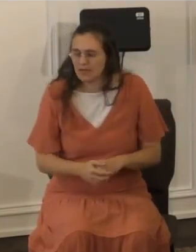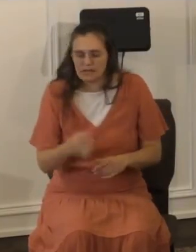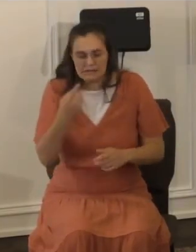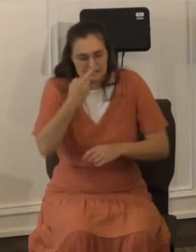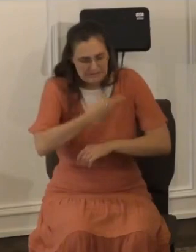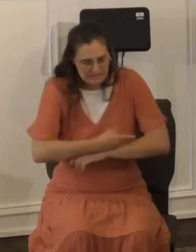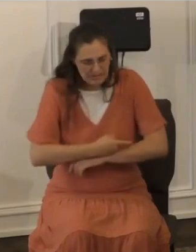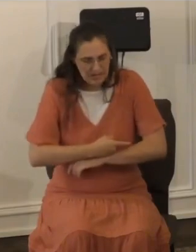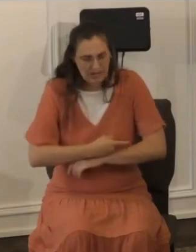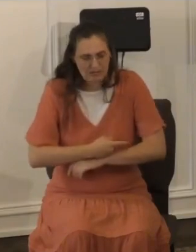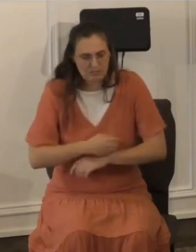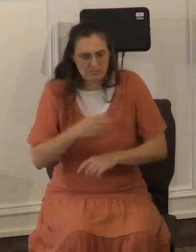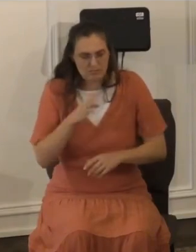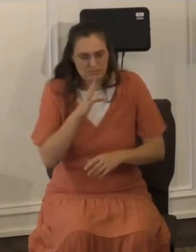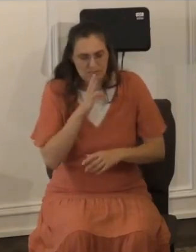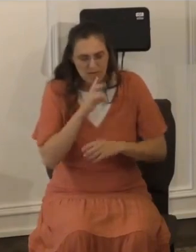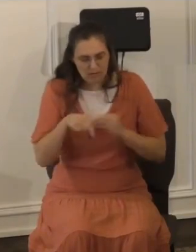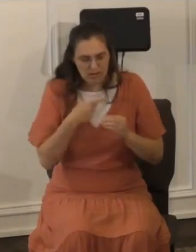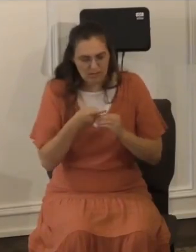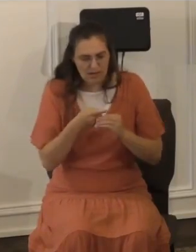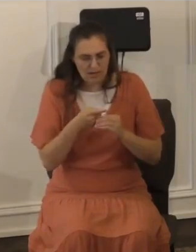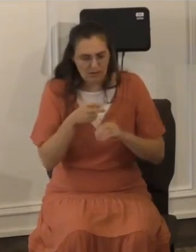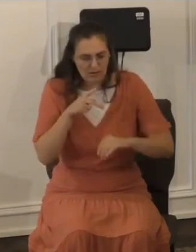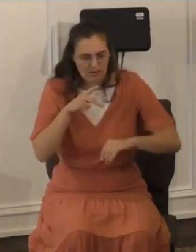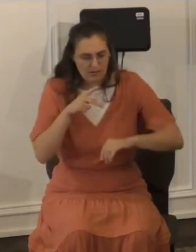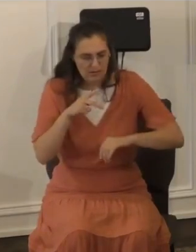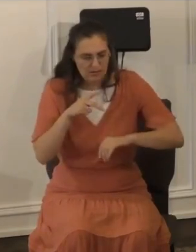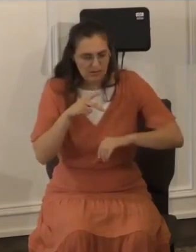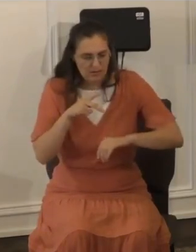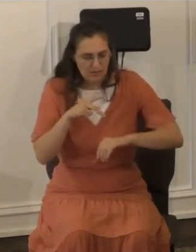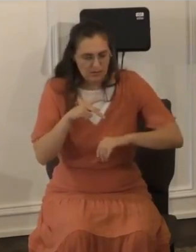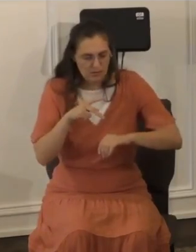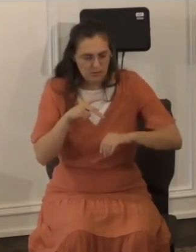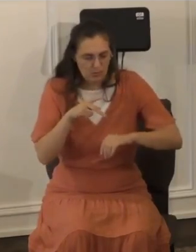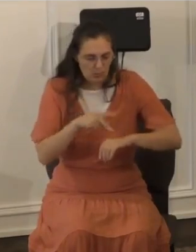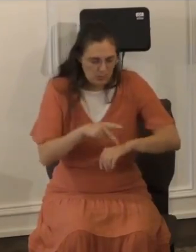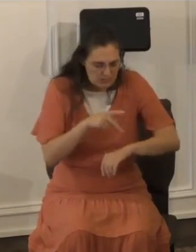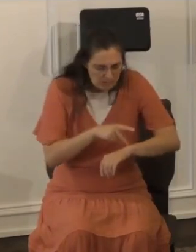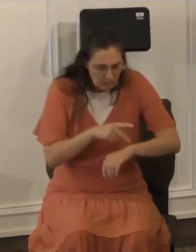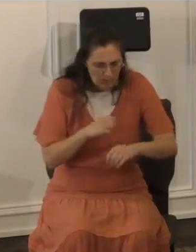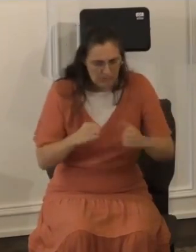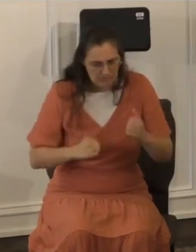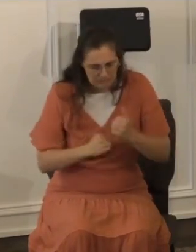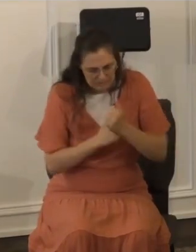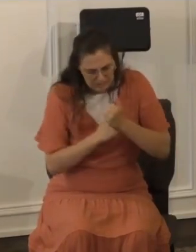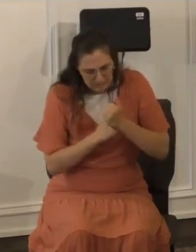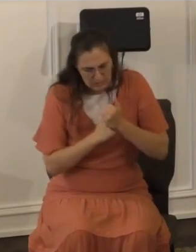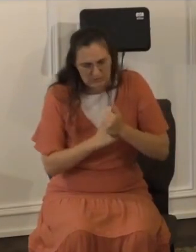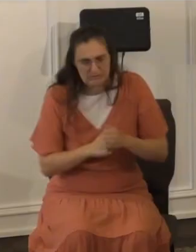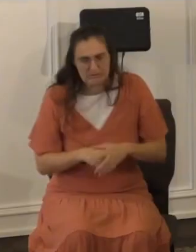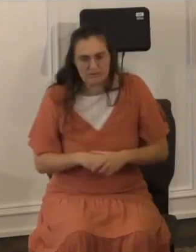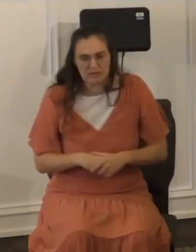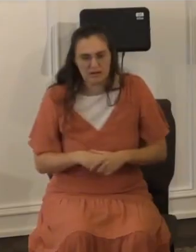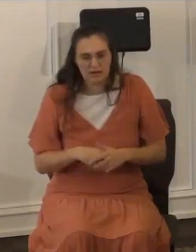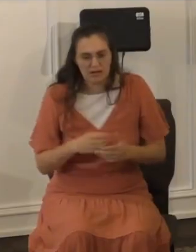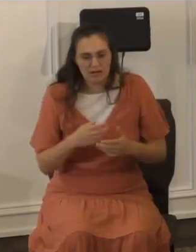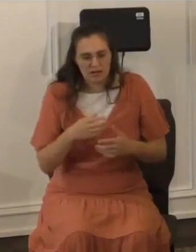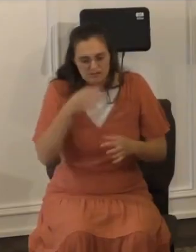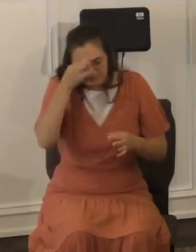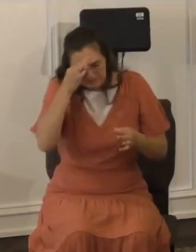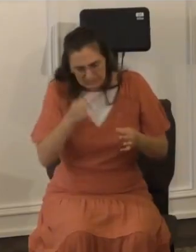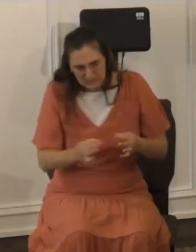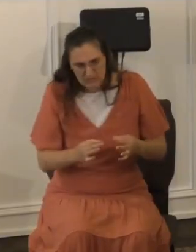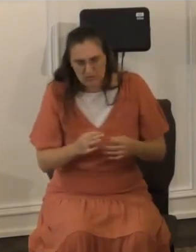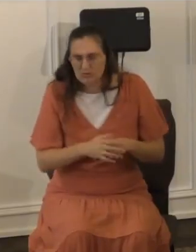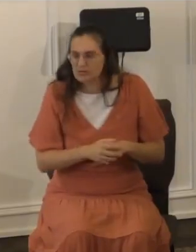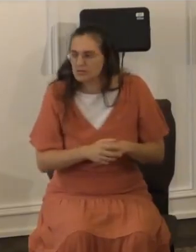some principles for making decisions. I won't get there yet. We'll wait till preaching time. But as I look at this Rubik's Cube, I'm reminded that life